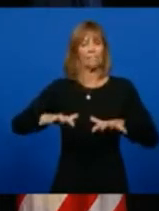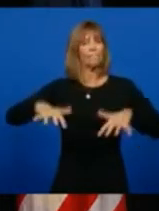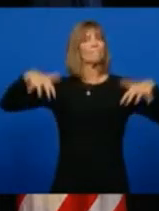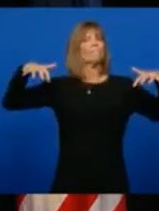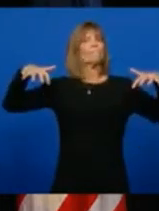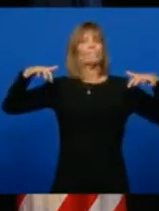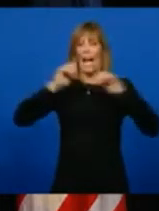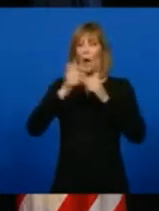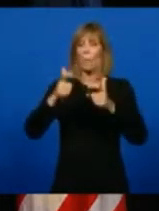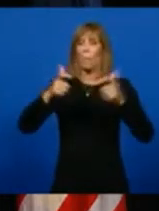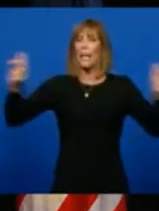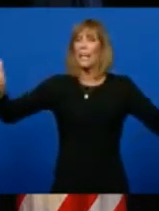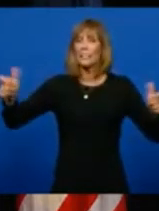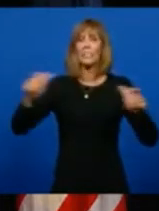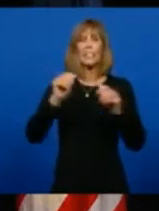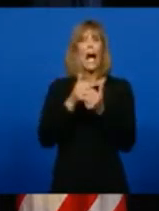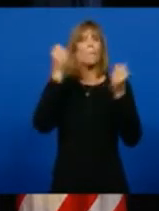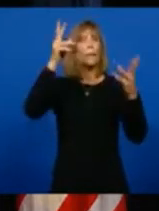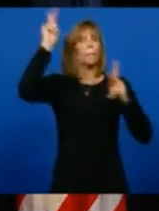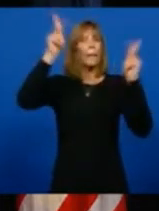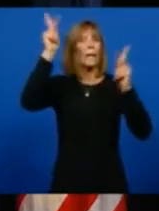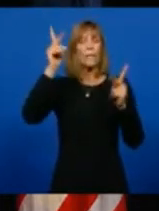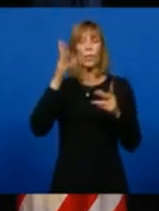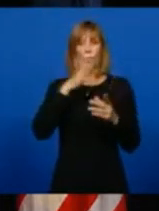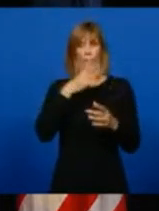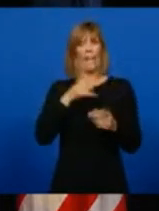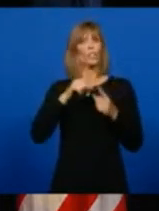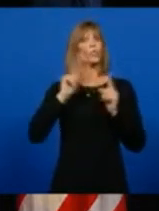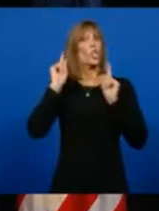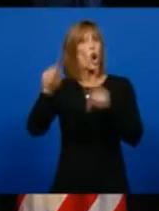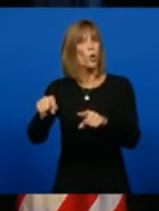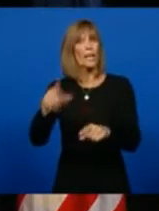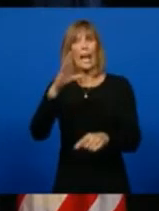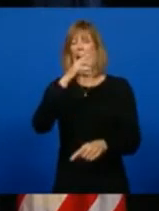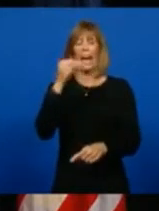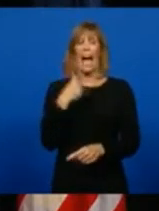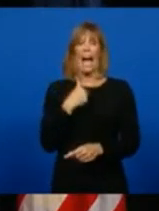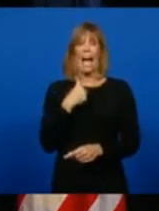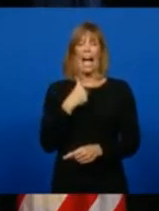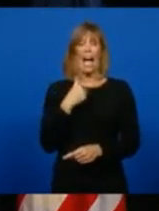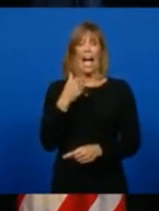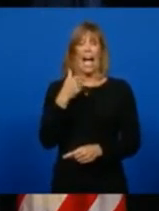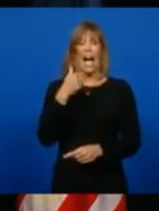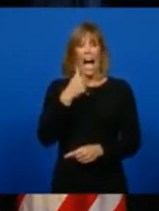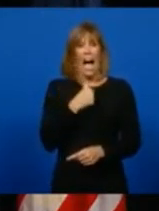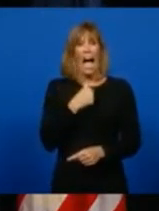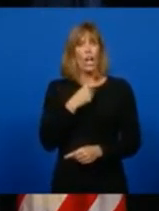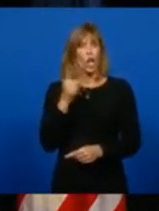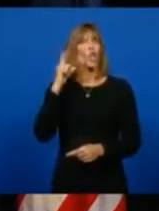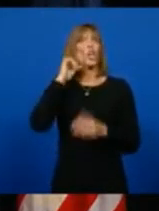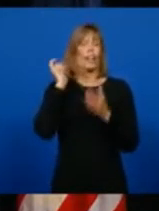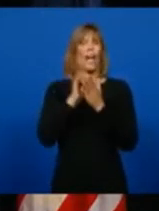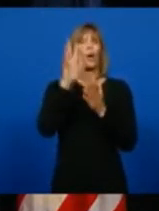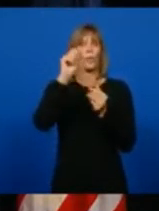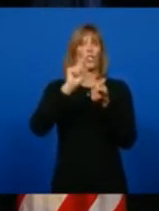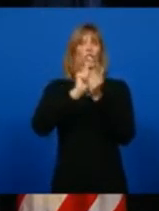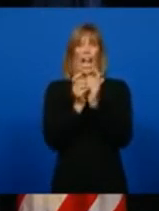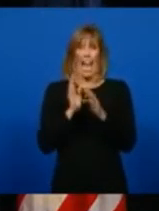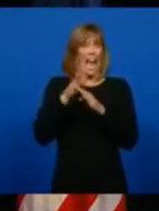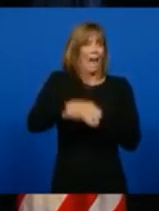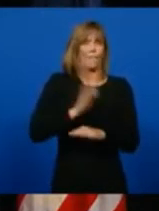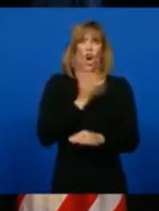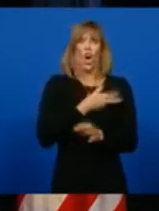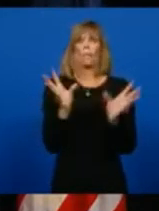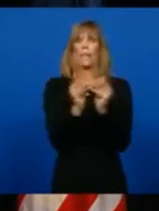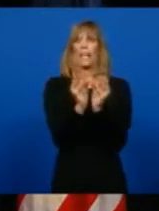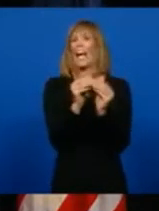field and the amount of individuals, the fans that they were letting in. And I learned that was a change after the press conference. I